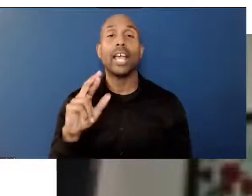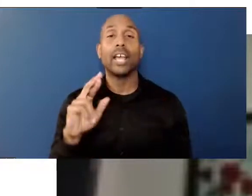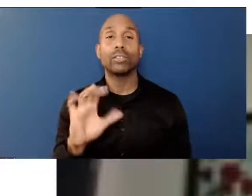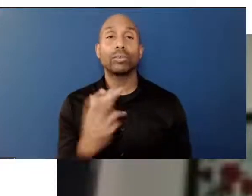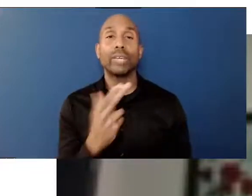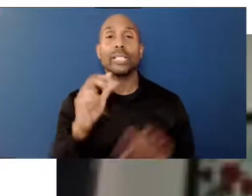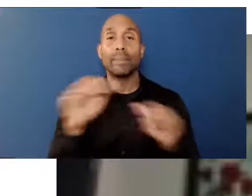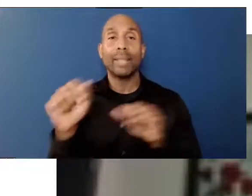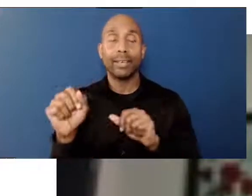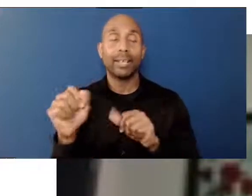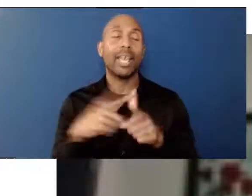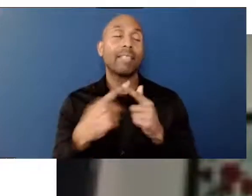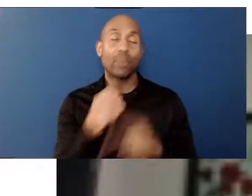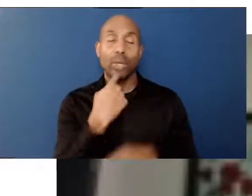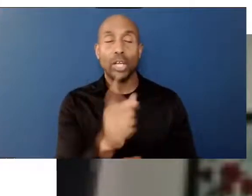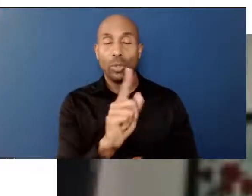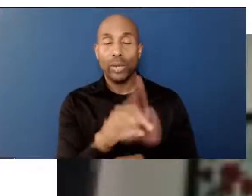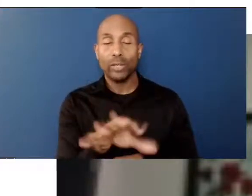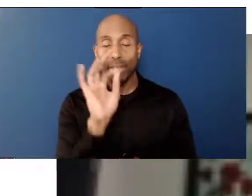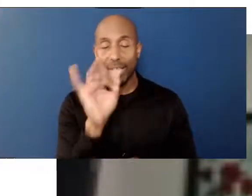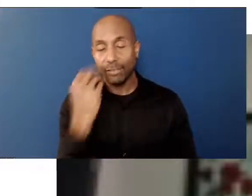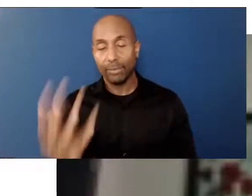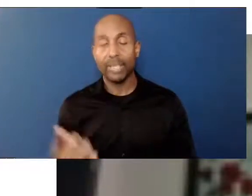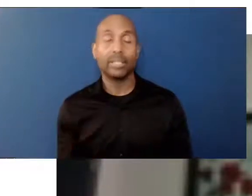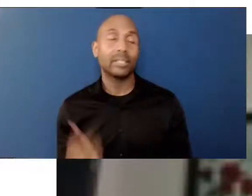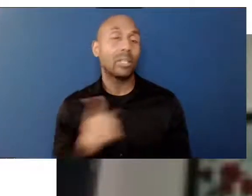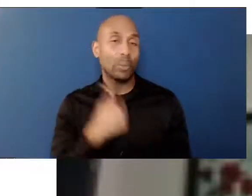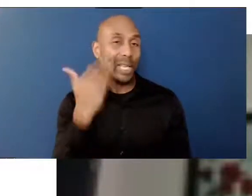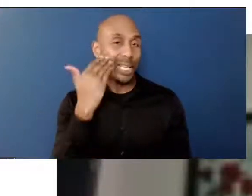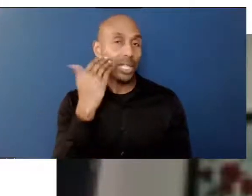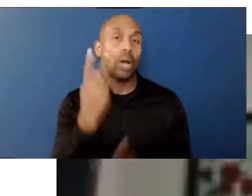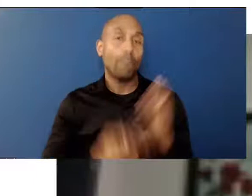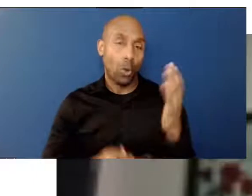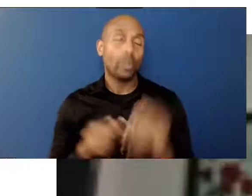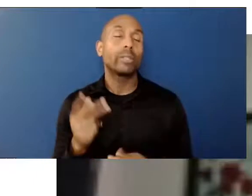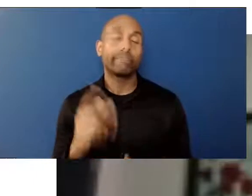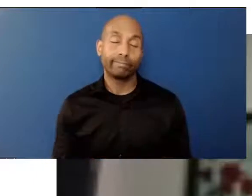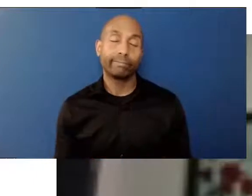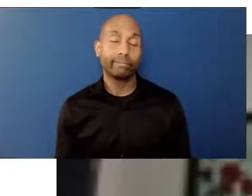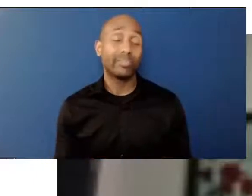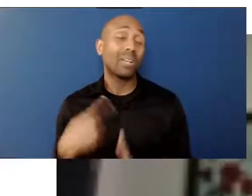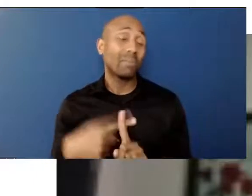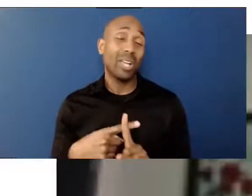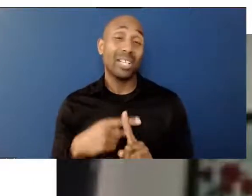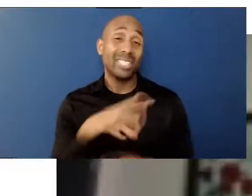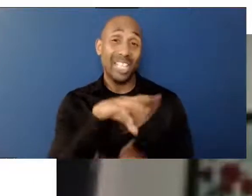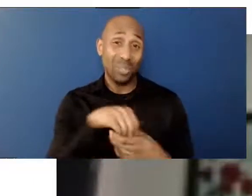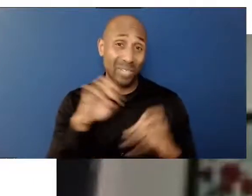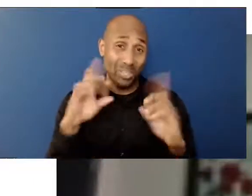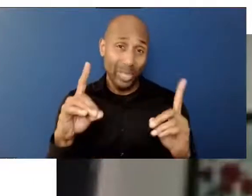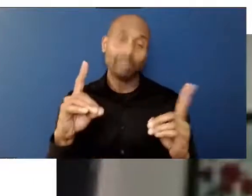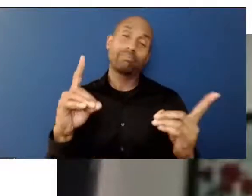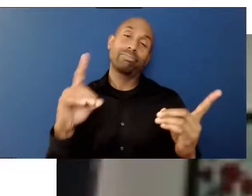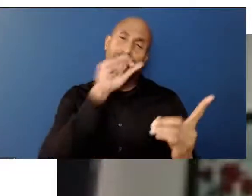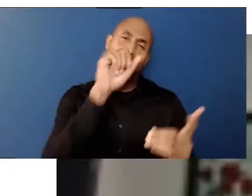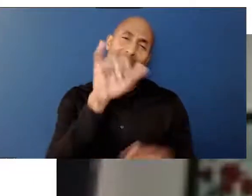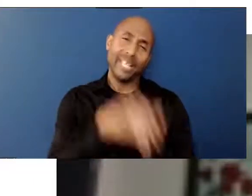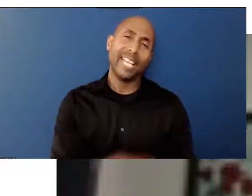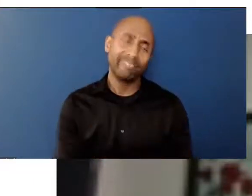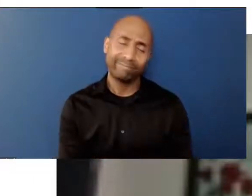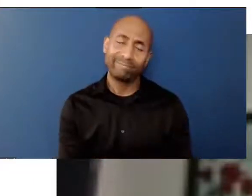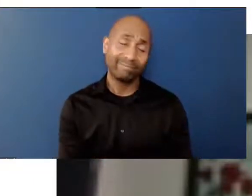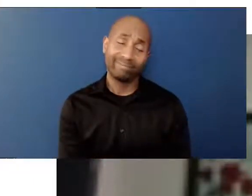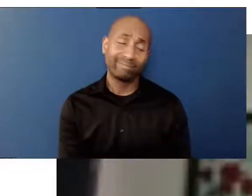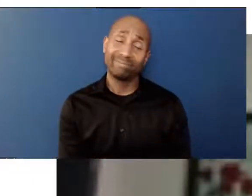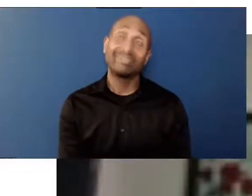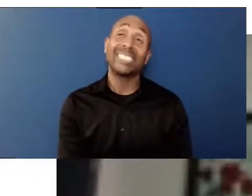you in the right direction, because we are very familiar with those. And I love that they also cover education, because that's key. Education